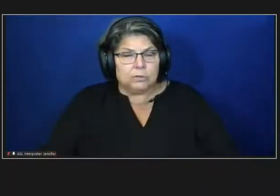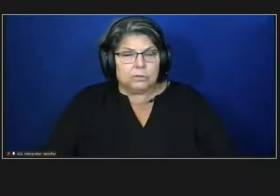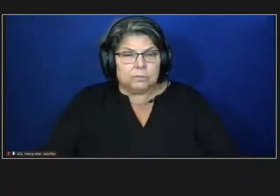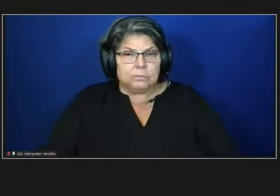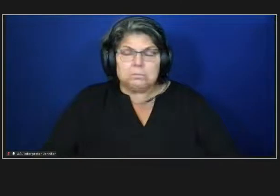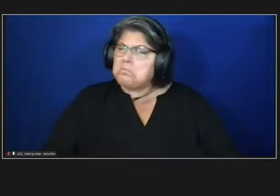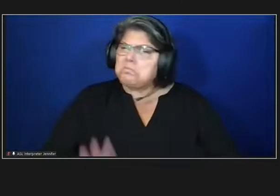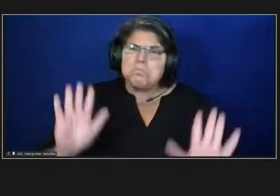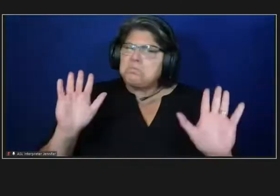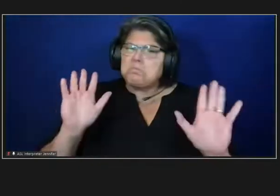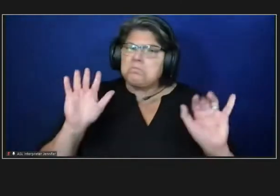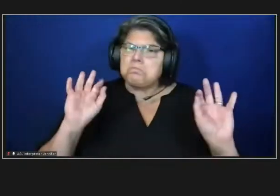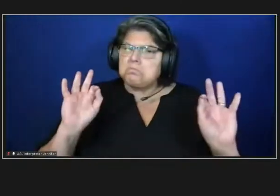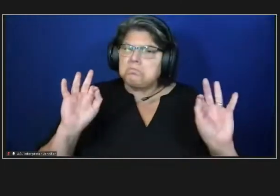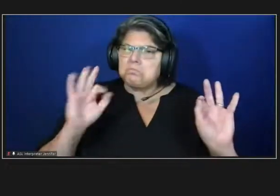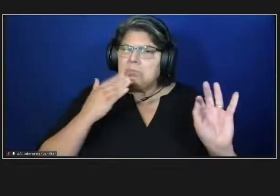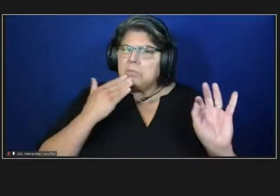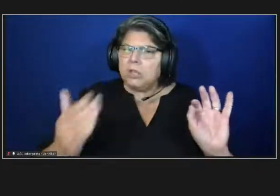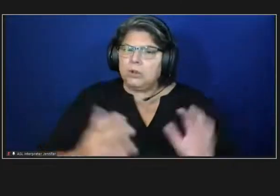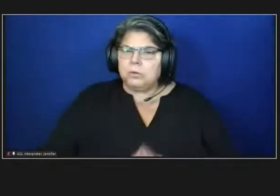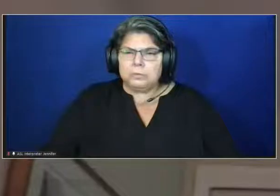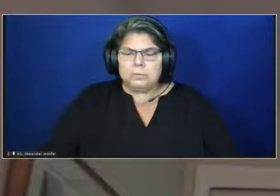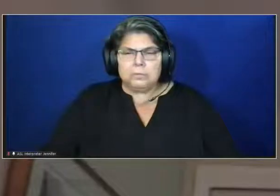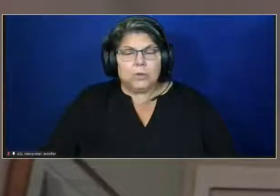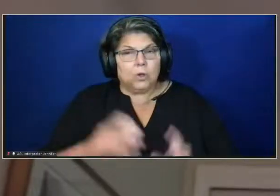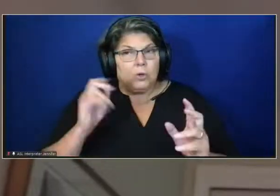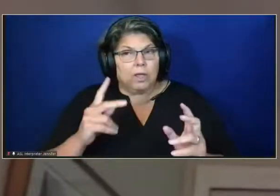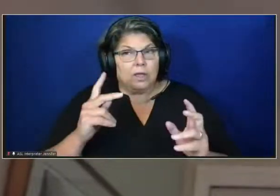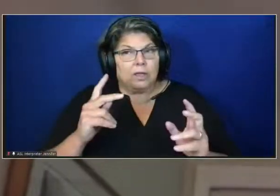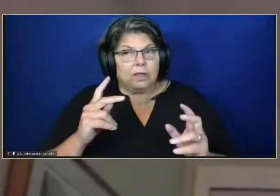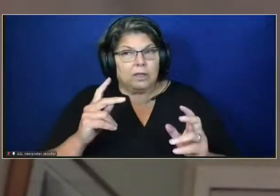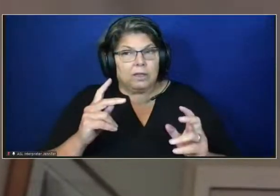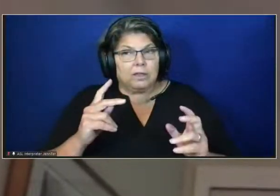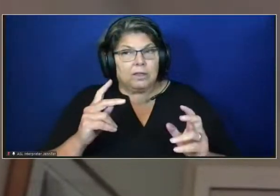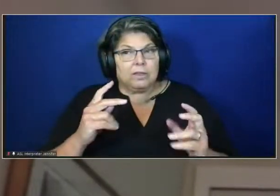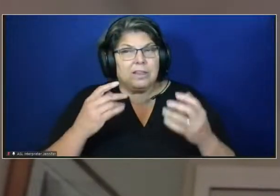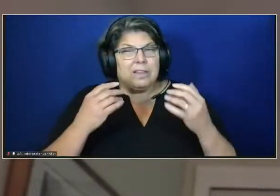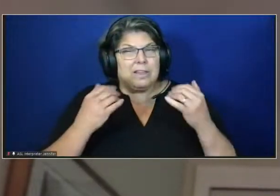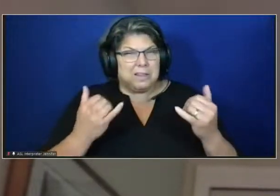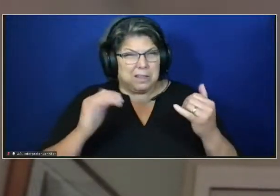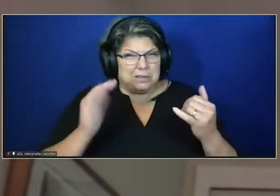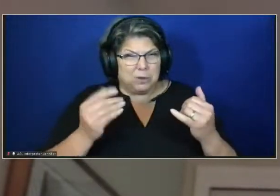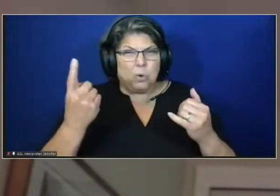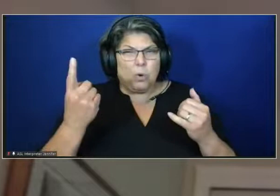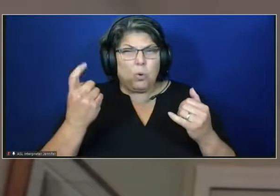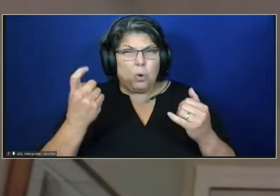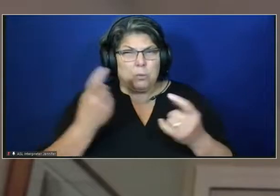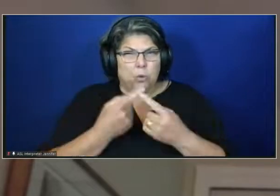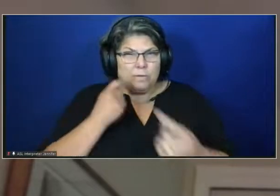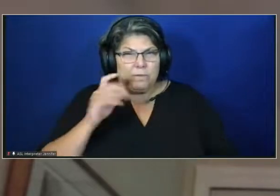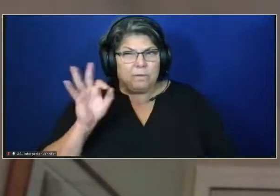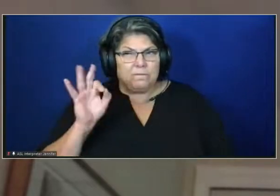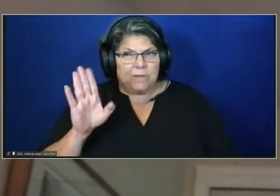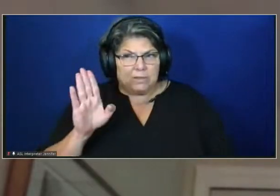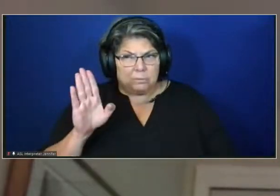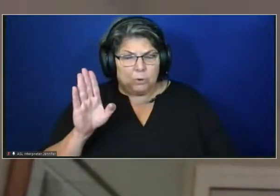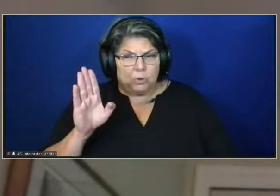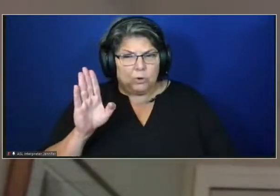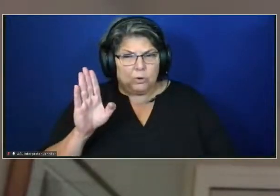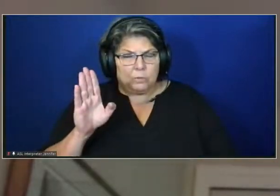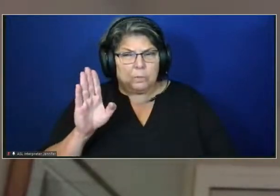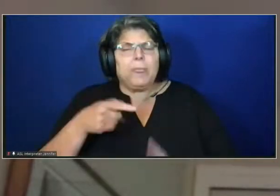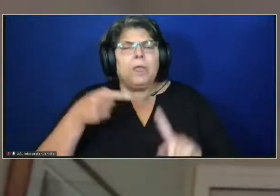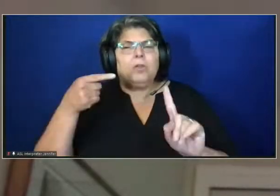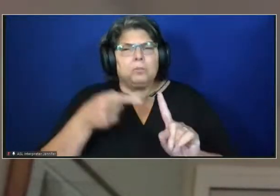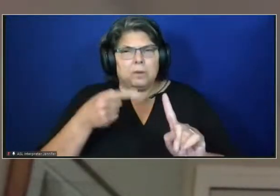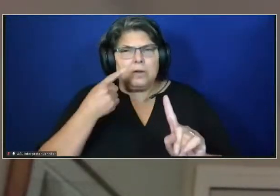I'm okay, thank you. All right, looks like we have maybe one more from Facebook. Oh, specifically